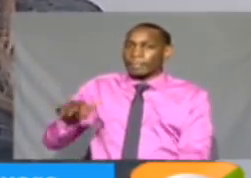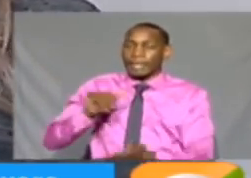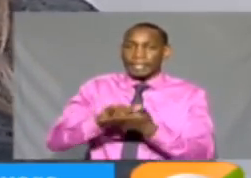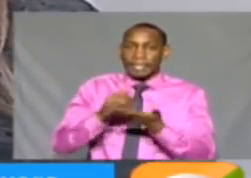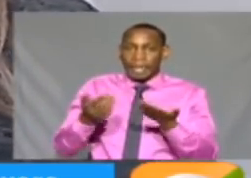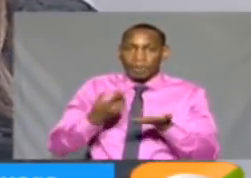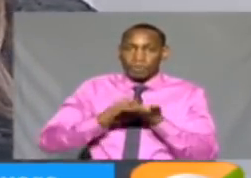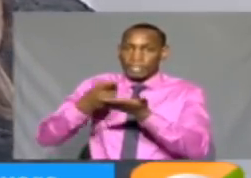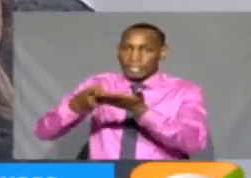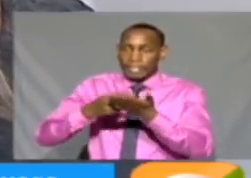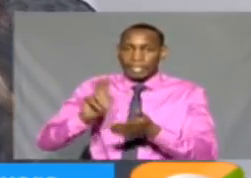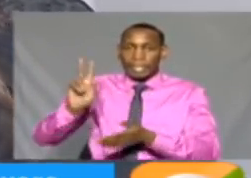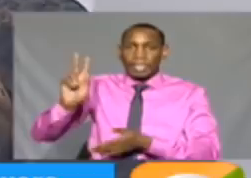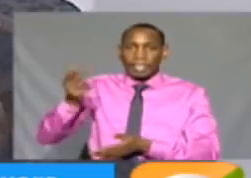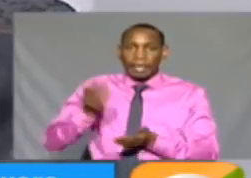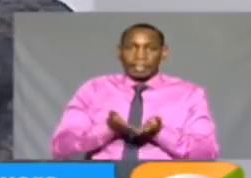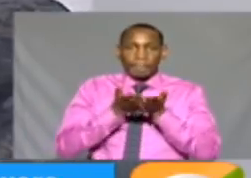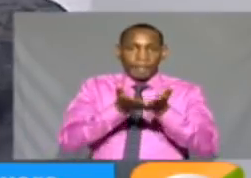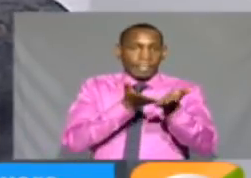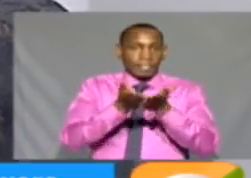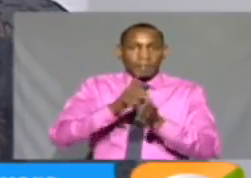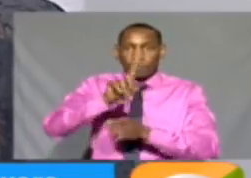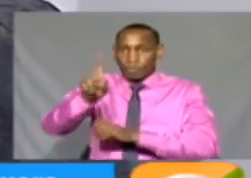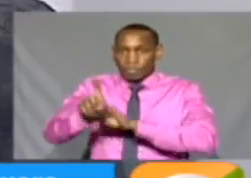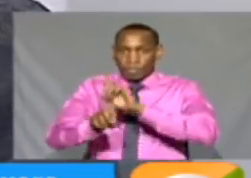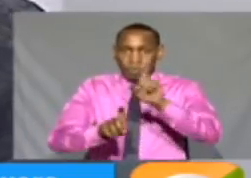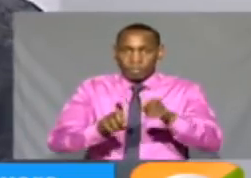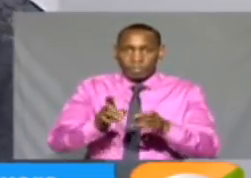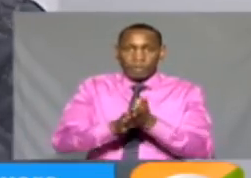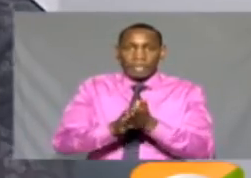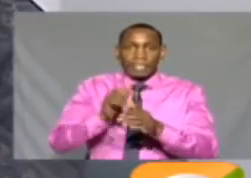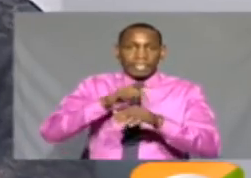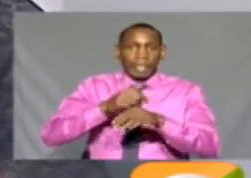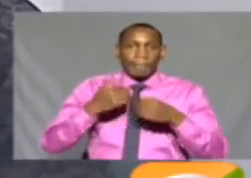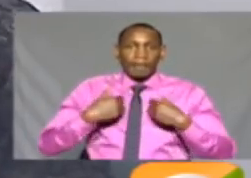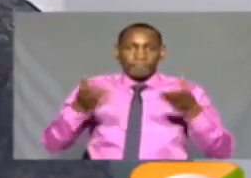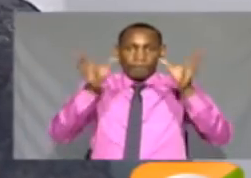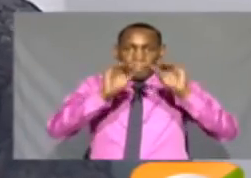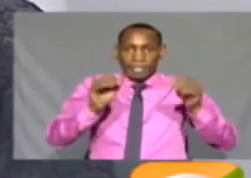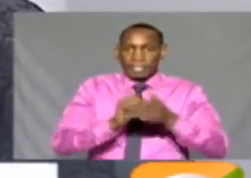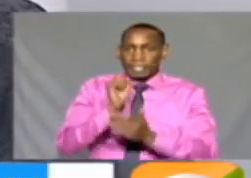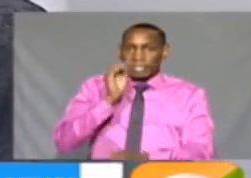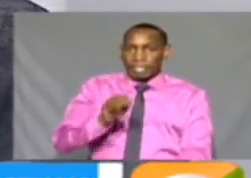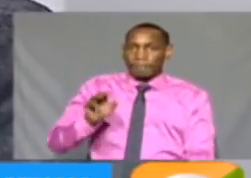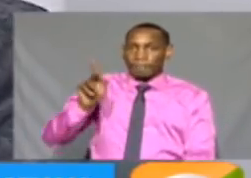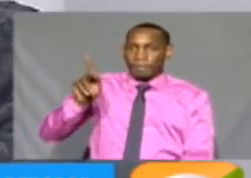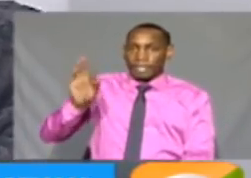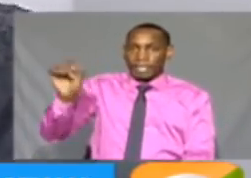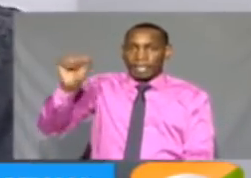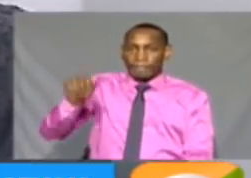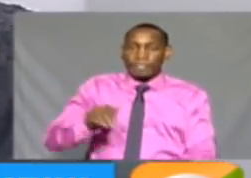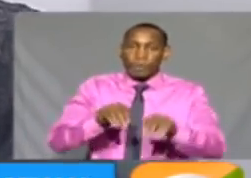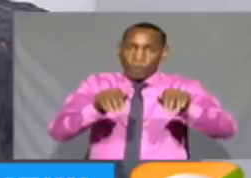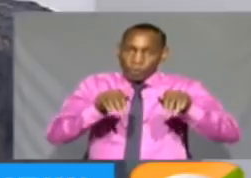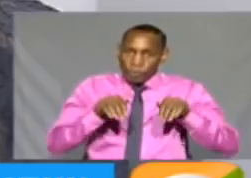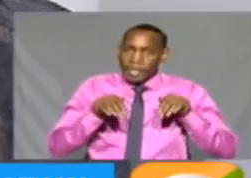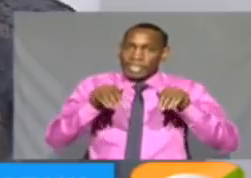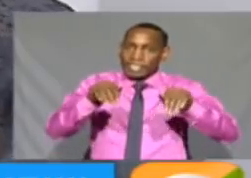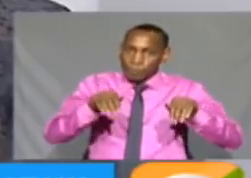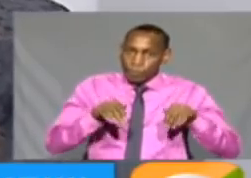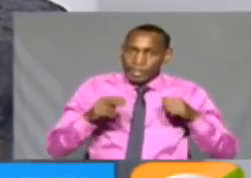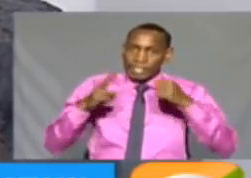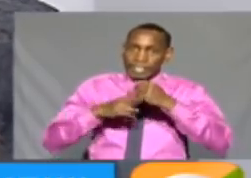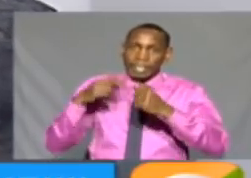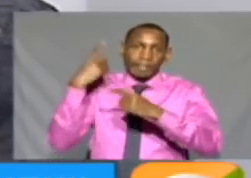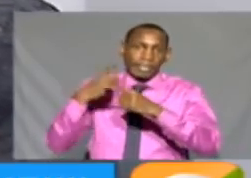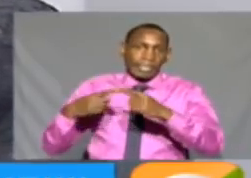talking about the Kenya Ferry Services to be raising them every single budget year. If the Kenya Ferry Services has to wait 7 years to